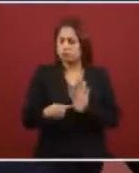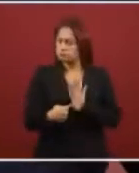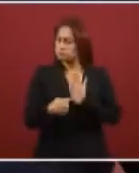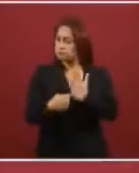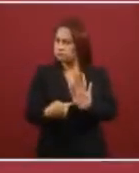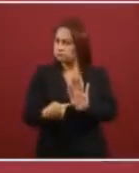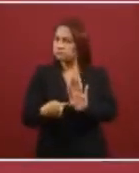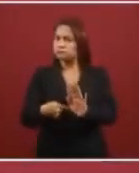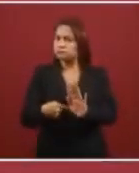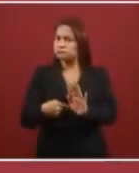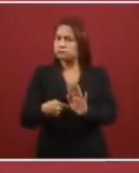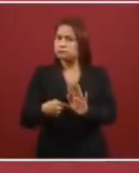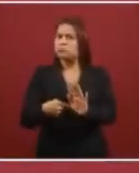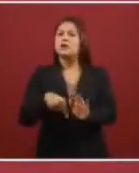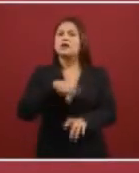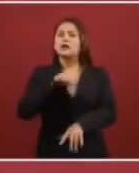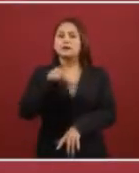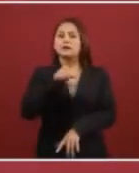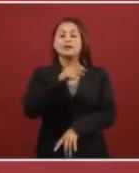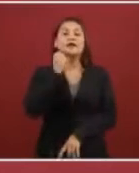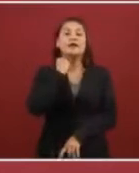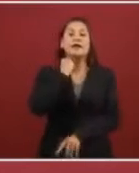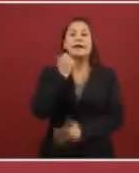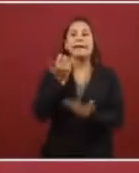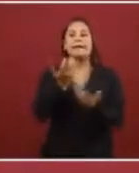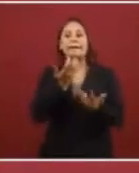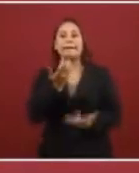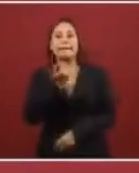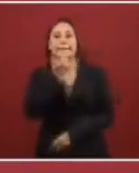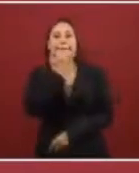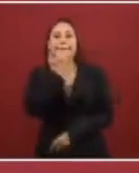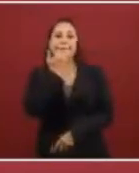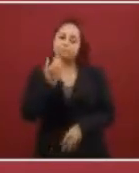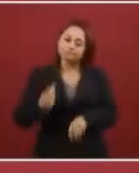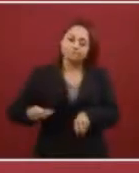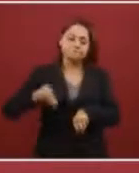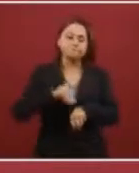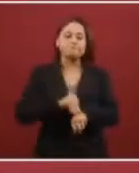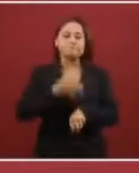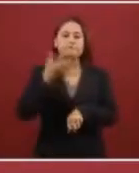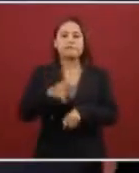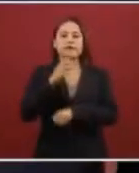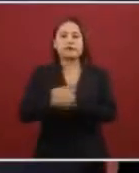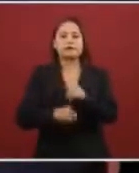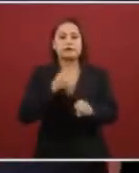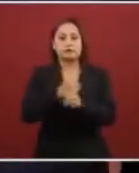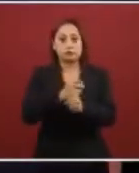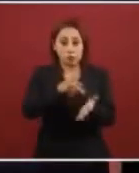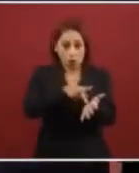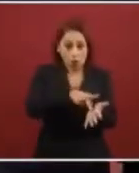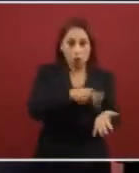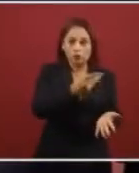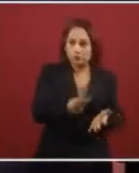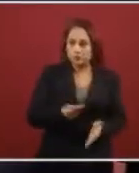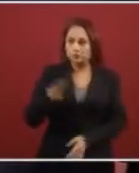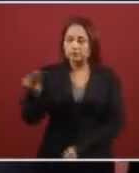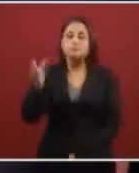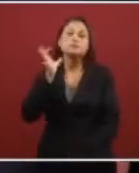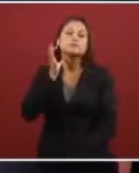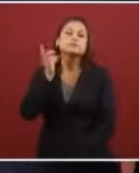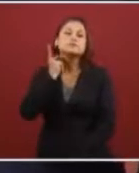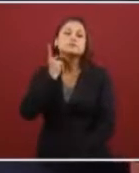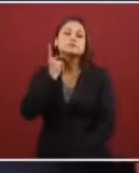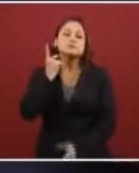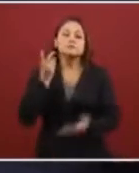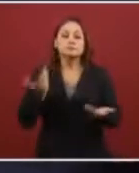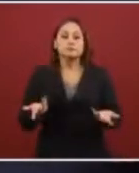a poner the senators 10 años. Put 10 years again. Y ahí está, de regreso a la Cámara de Diputados. Back in the y no era